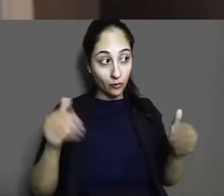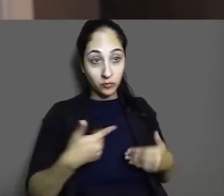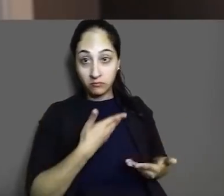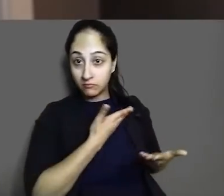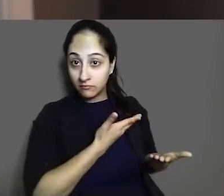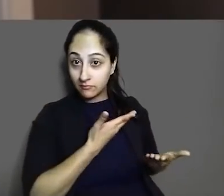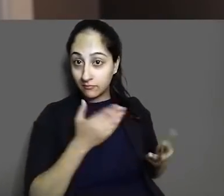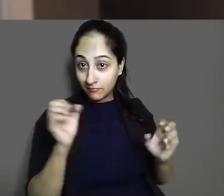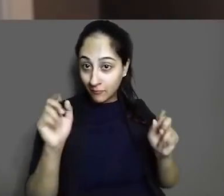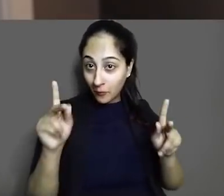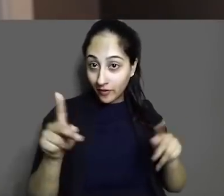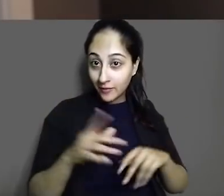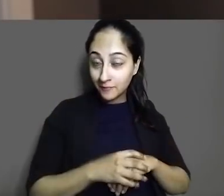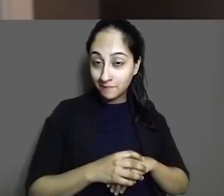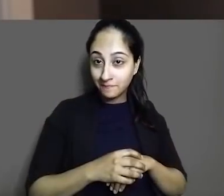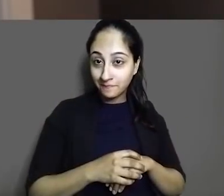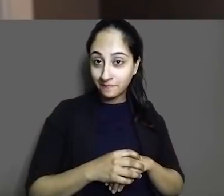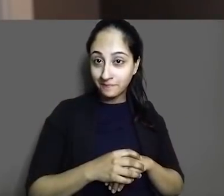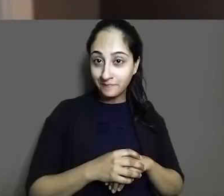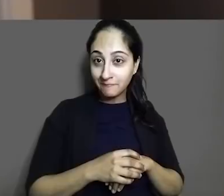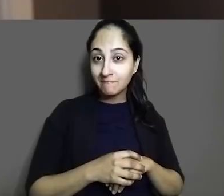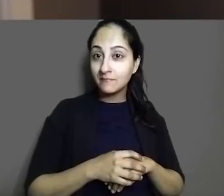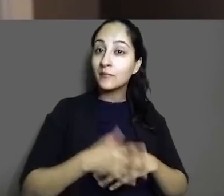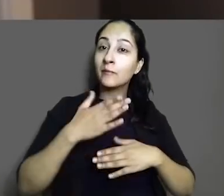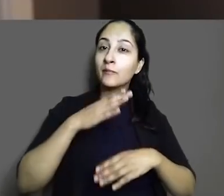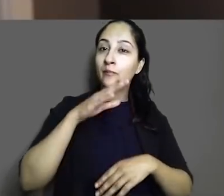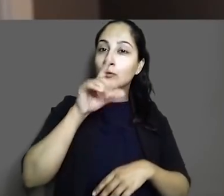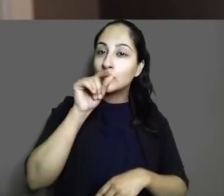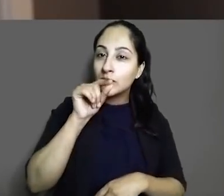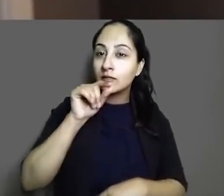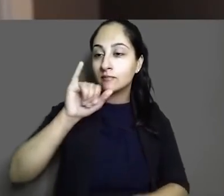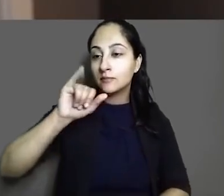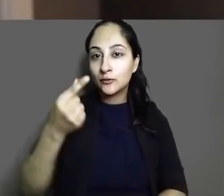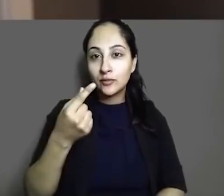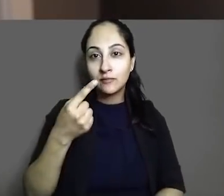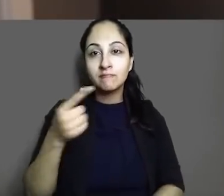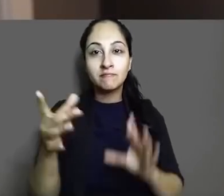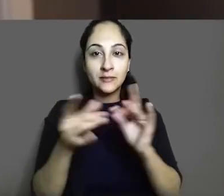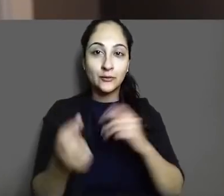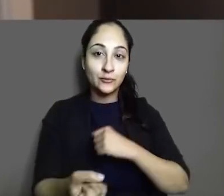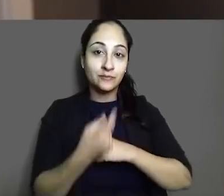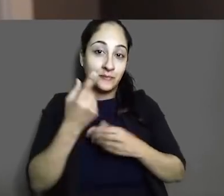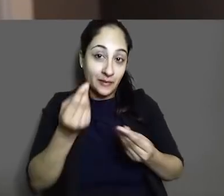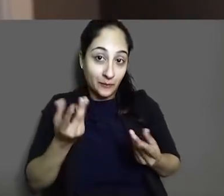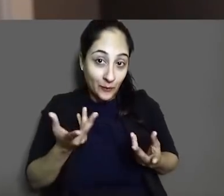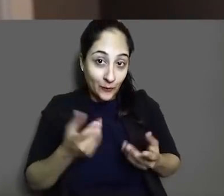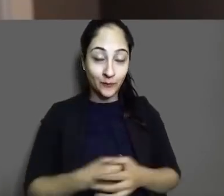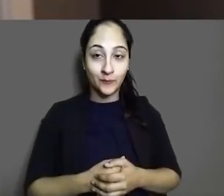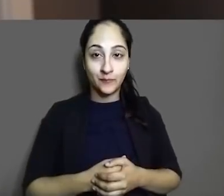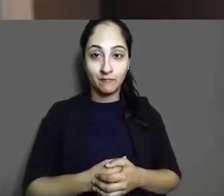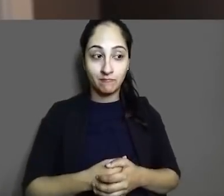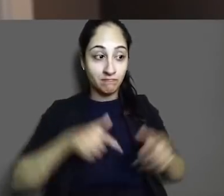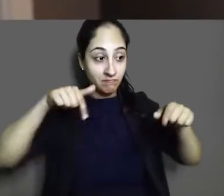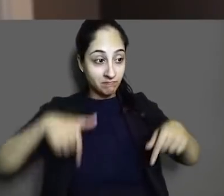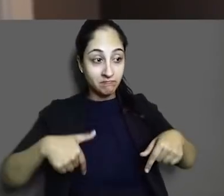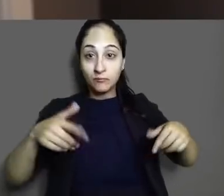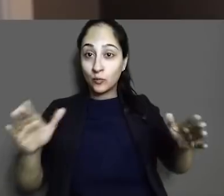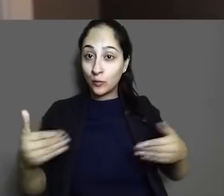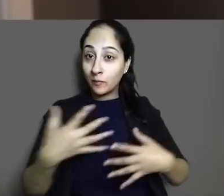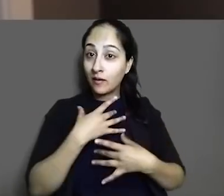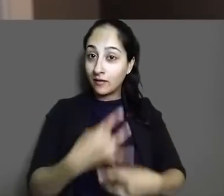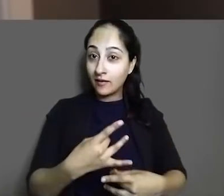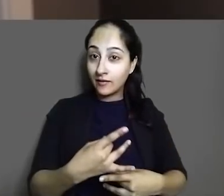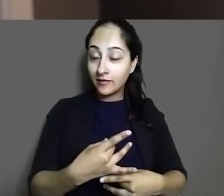this background. Does it match up to the backgrounds that you've seen on other Friday Night Reflections? I hope so. I quite like this office,